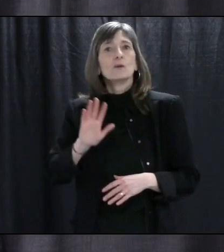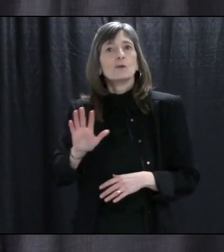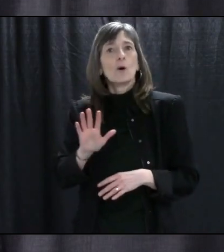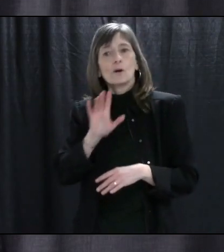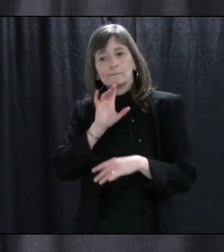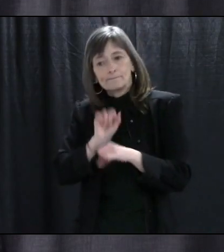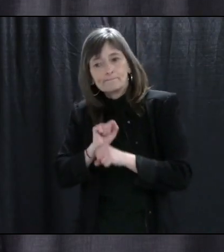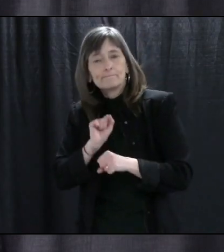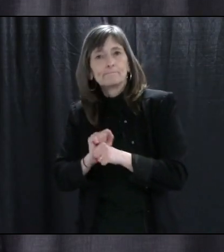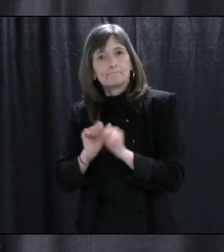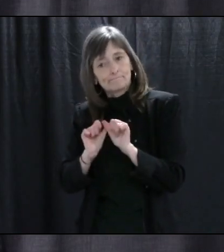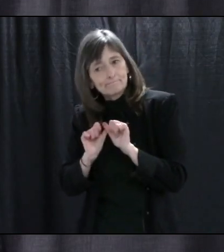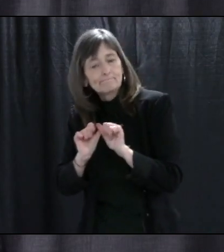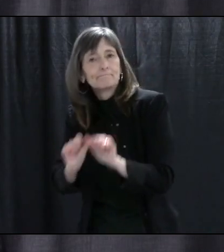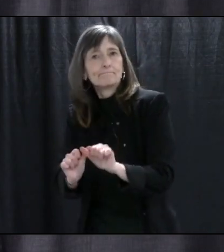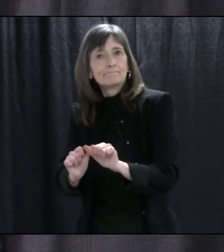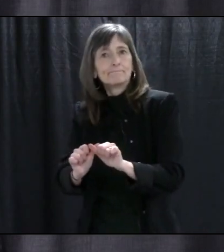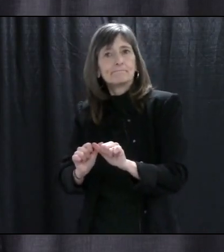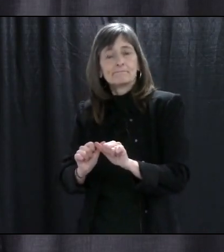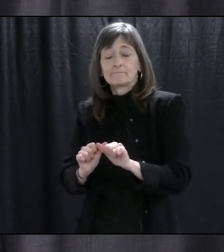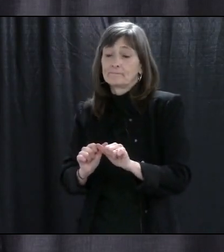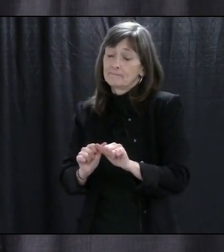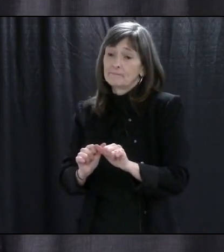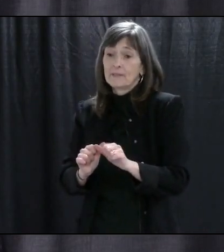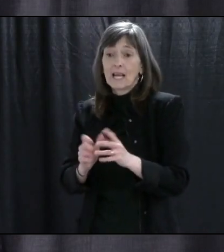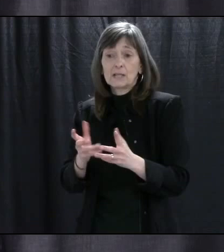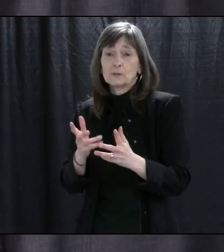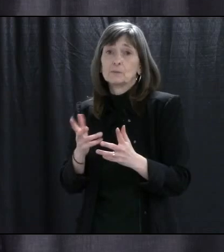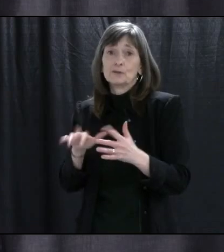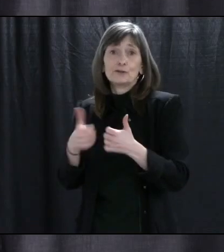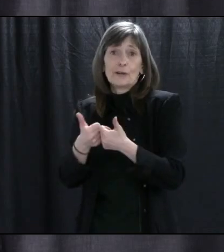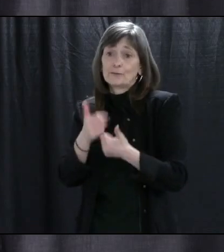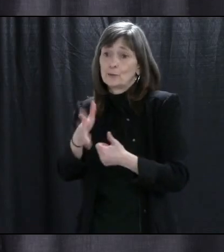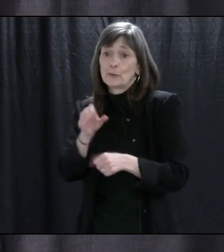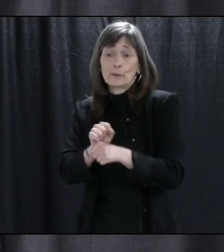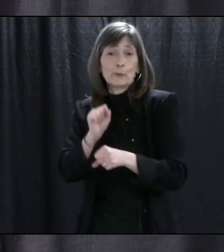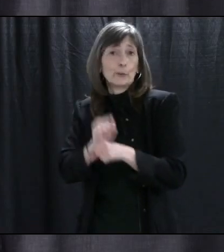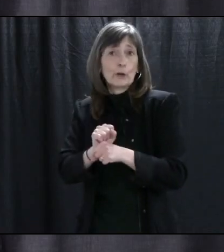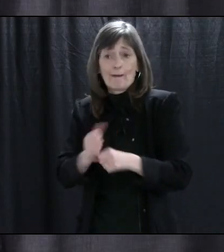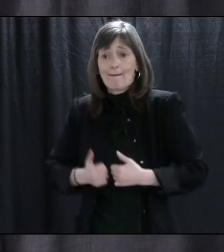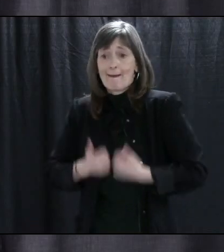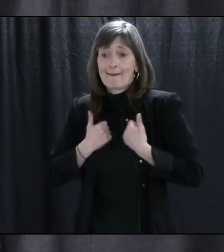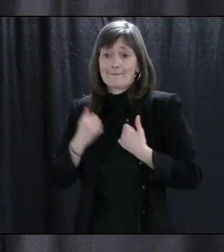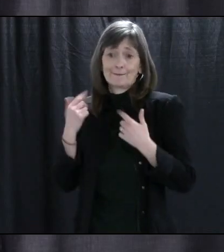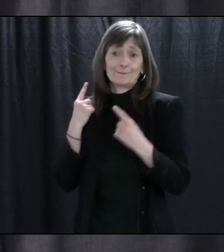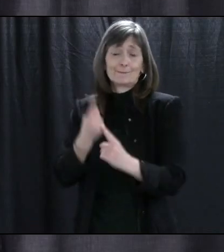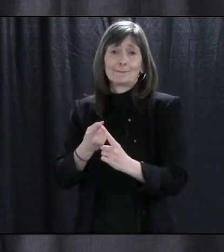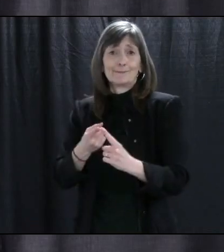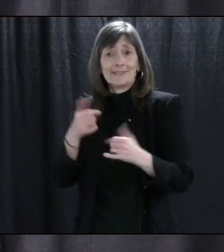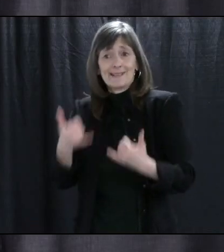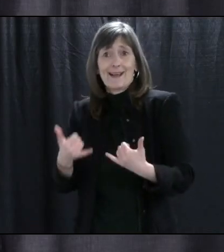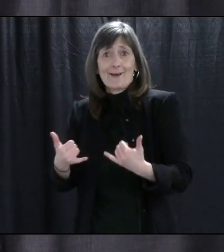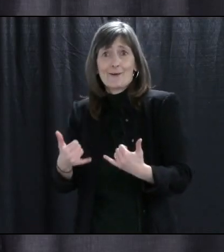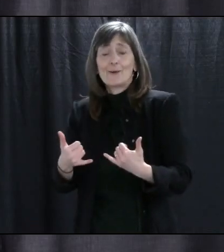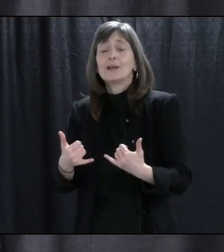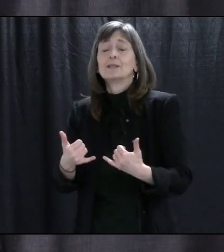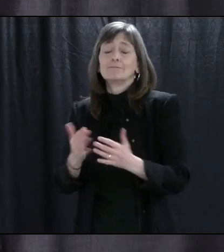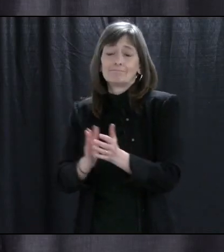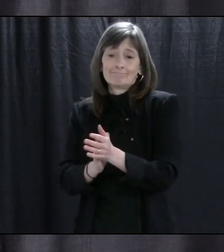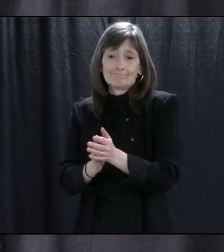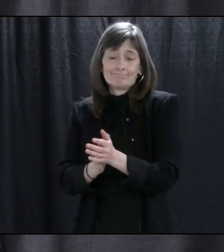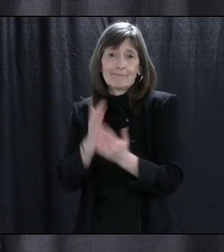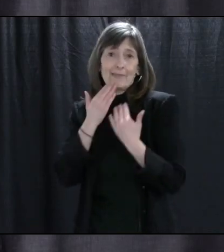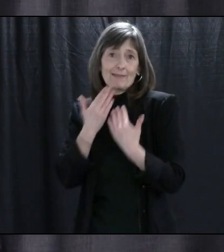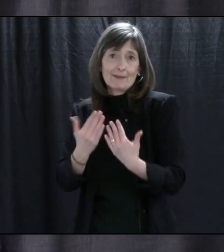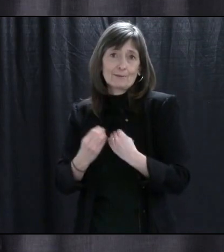unwavering perseverance and commitment during what might surely be the biggest challenge of your working career is not only commendable, it is truly